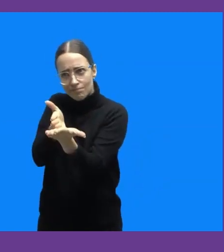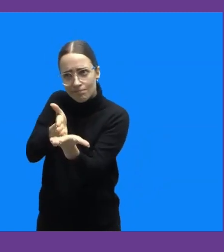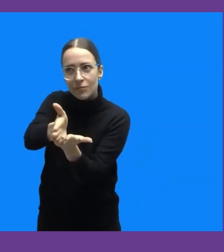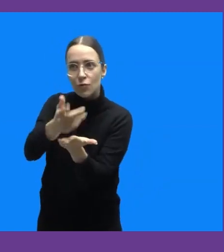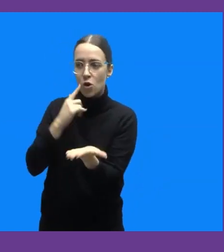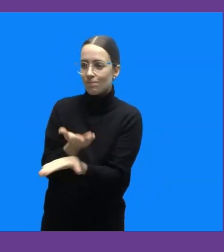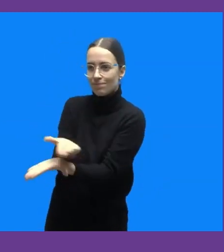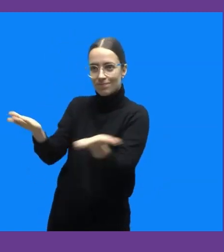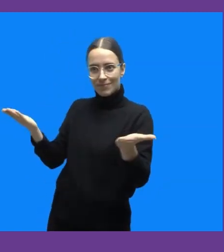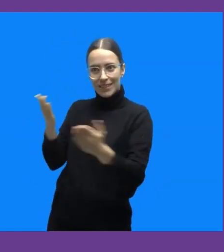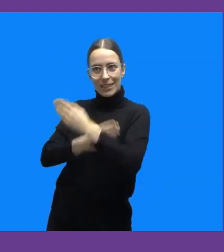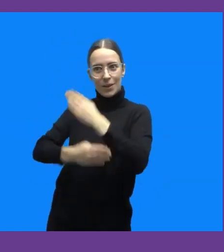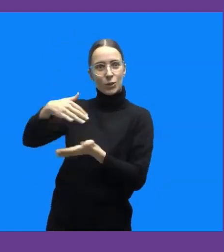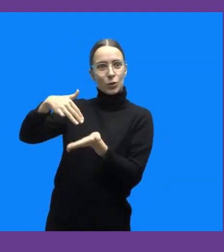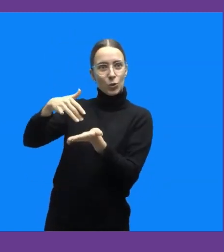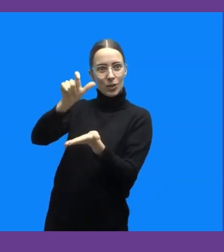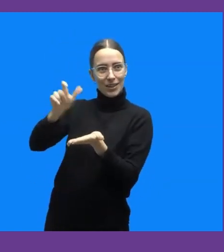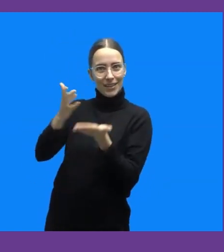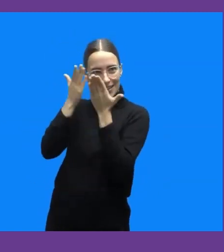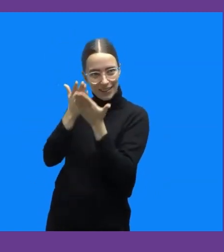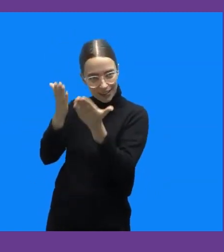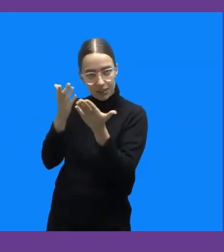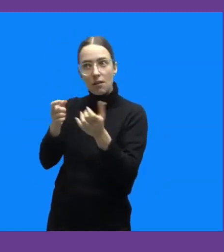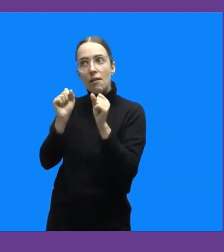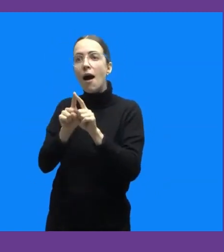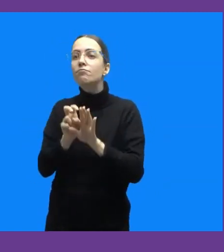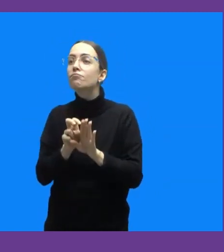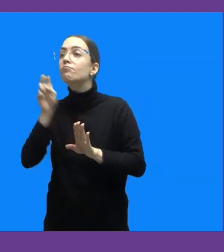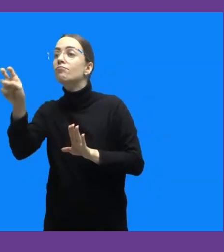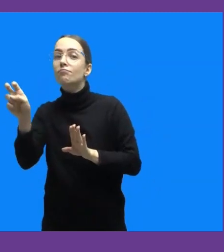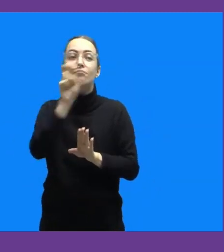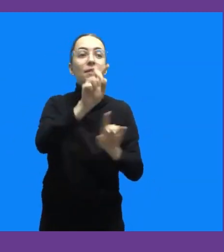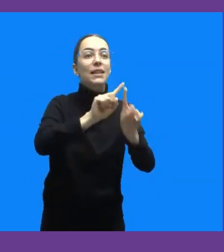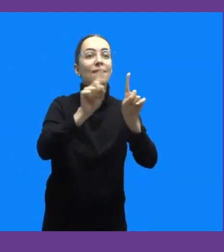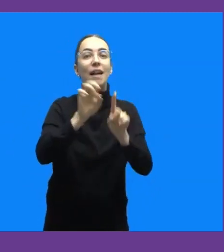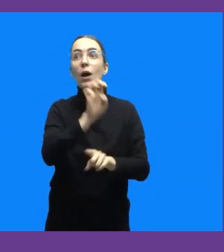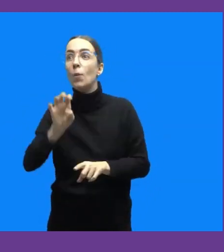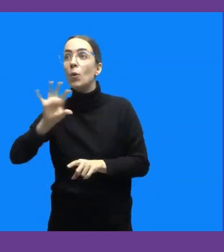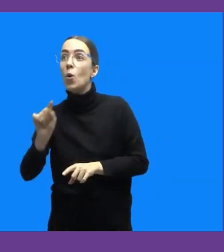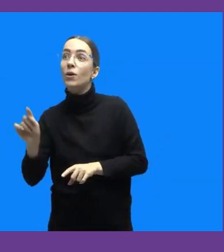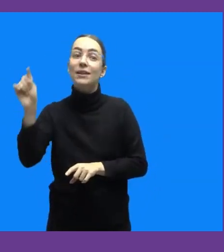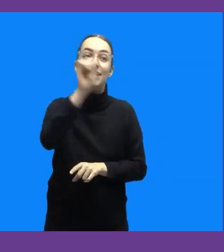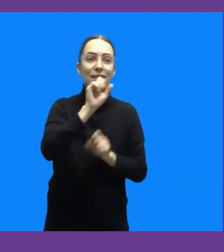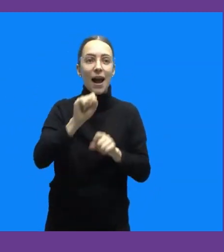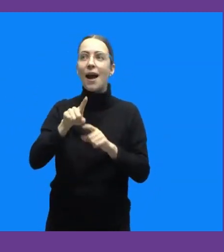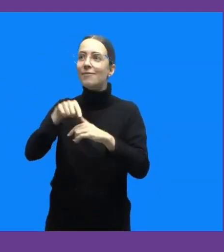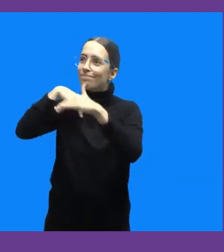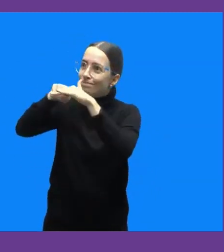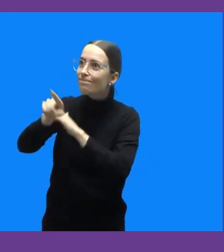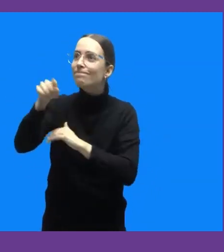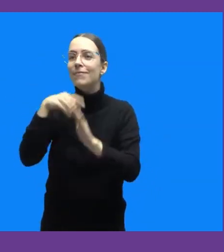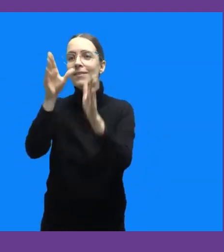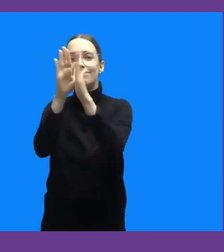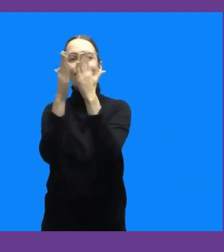have access to the books that are on that course, whatever university they're in. But a call out